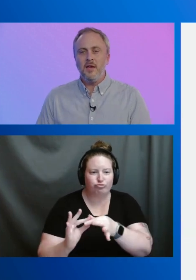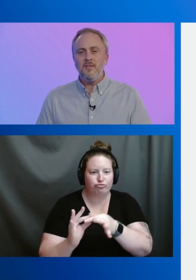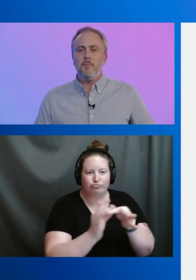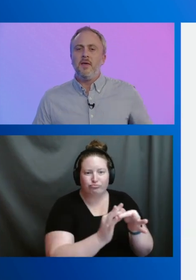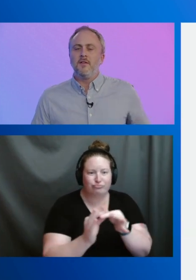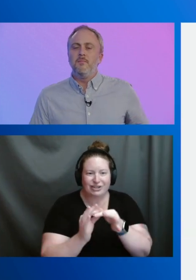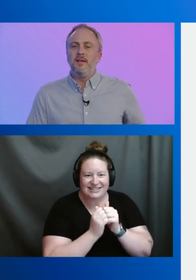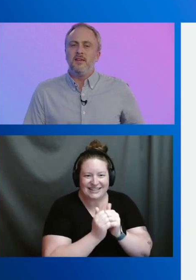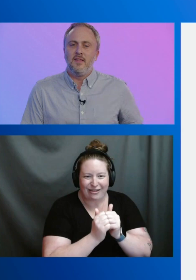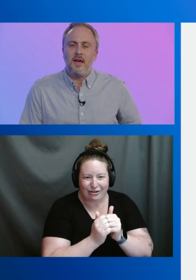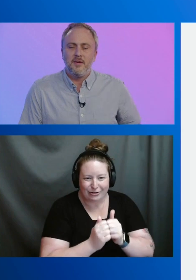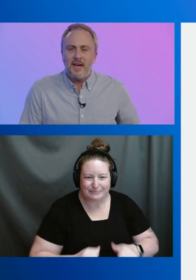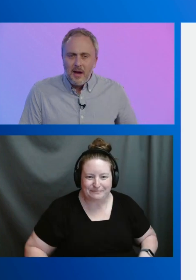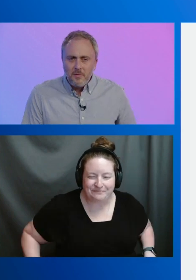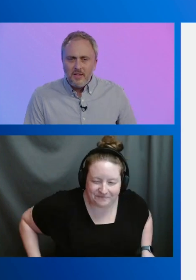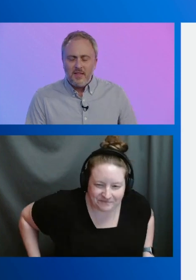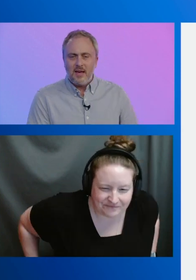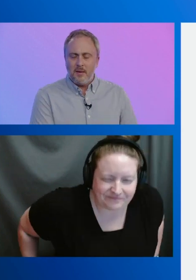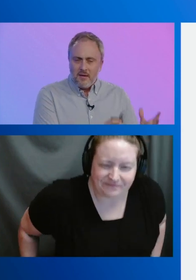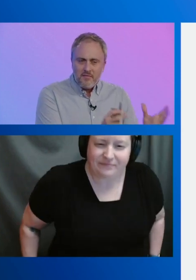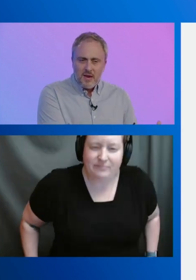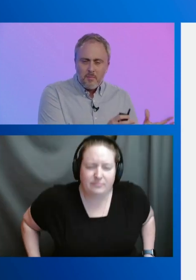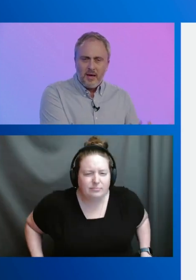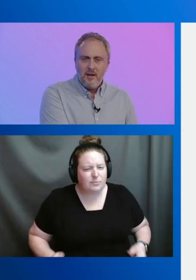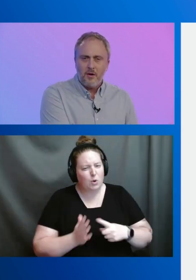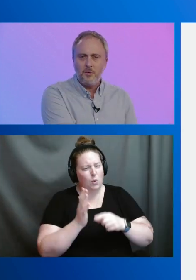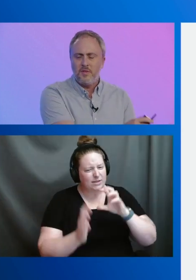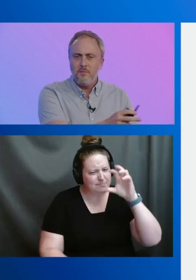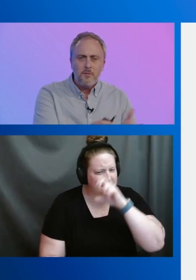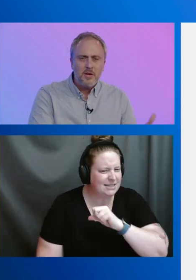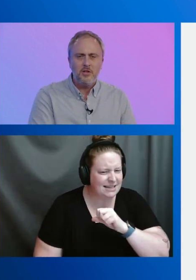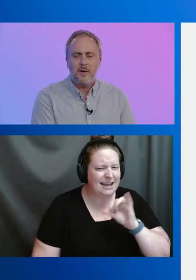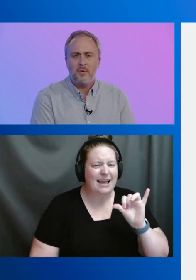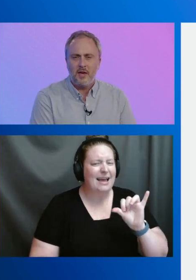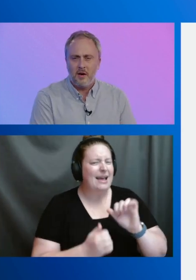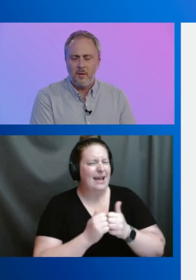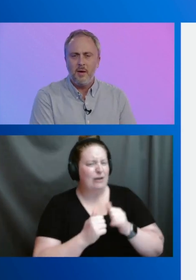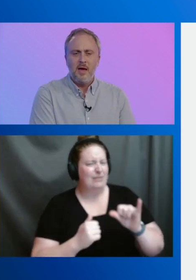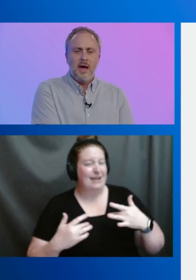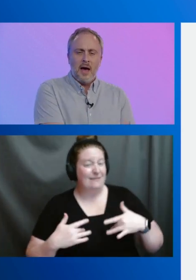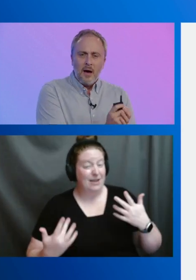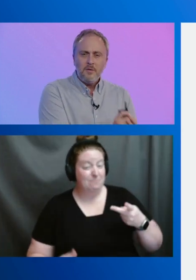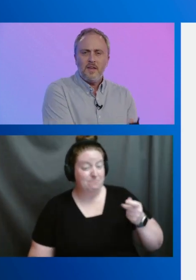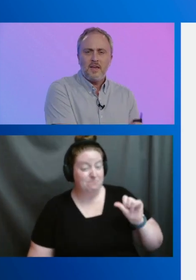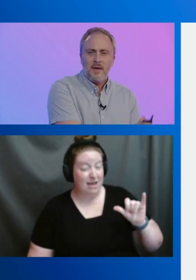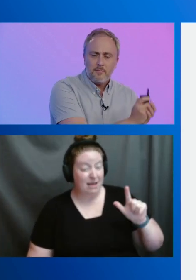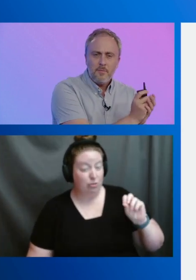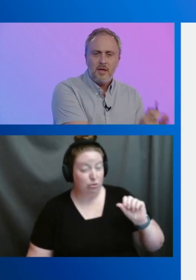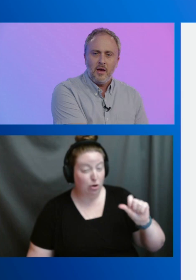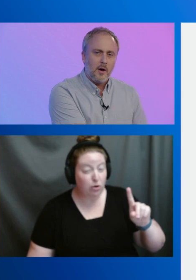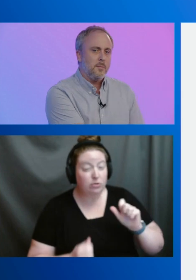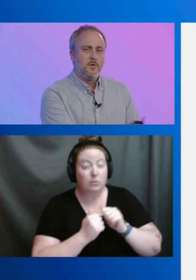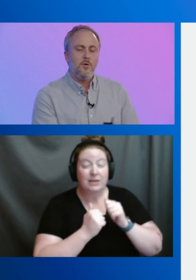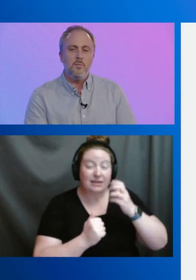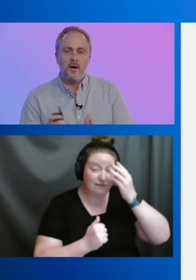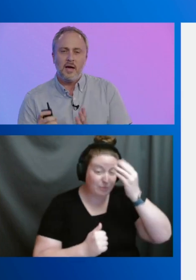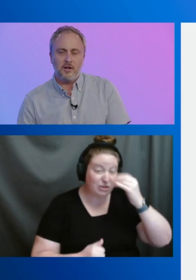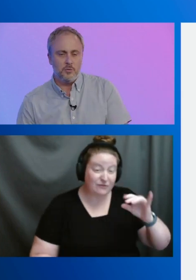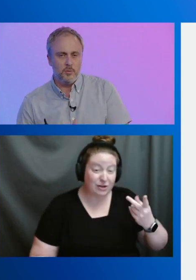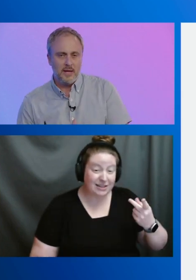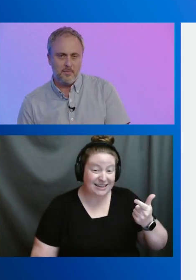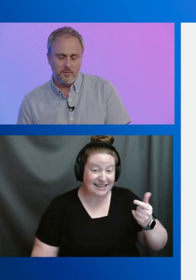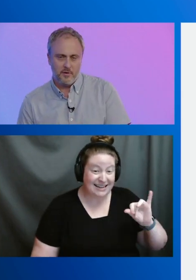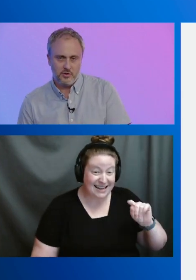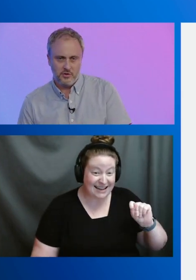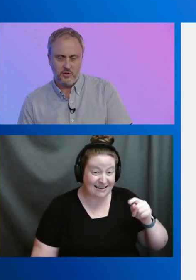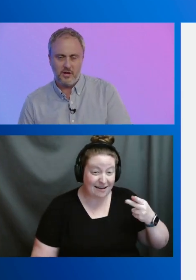So here's the bit that's missing there, is how did that event payload with information about GitHub, how did that get from GitHub to my